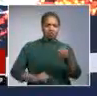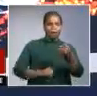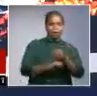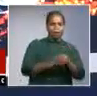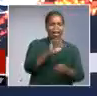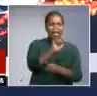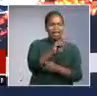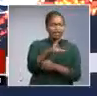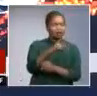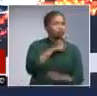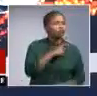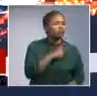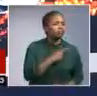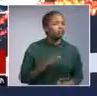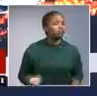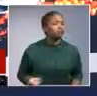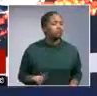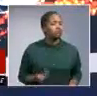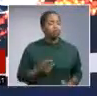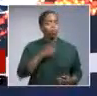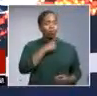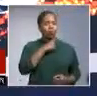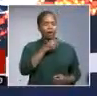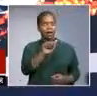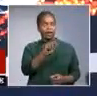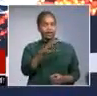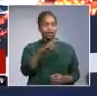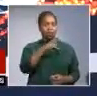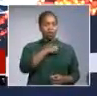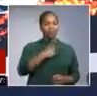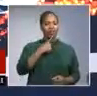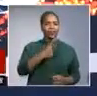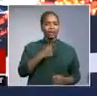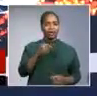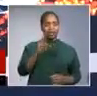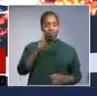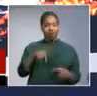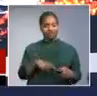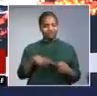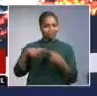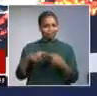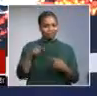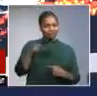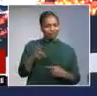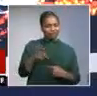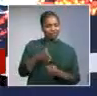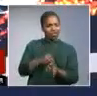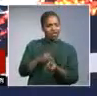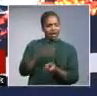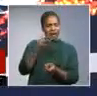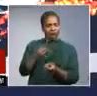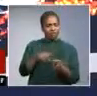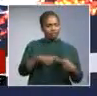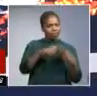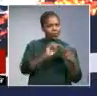Mokete Mosola? And what made the ANC to make a U-turn after they demanded the suspension of Dr. Mokete Mosola to say, no, let's not